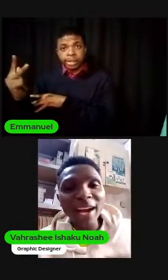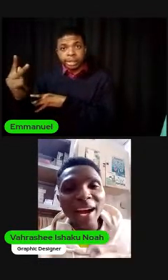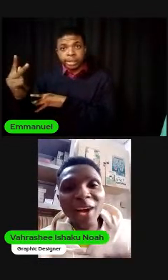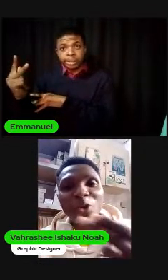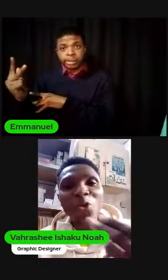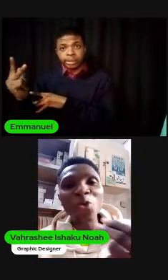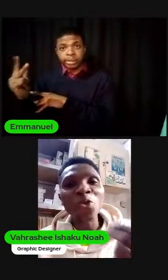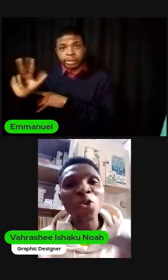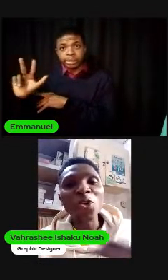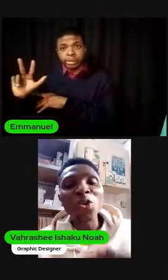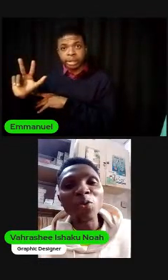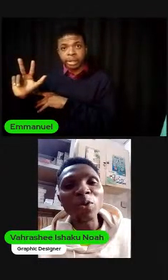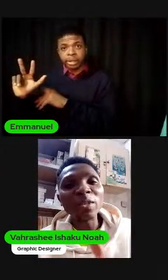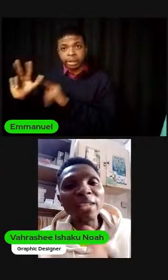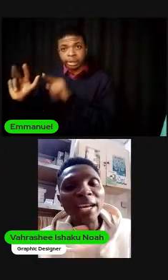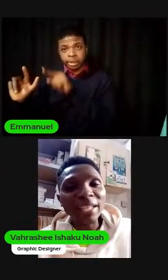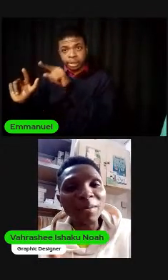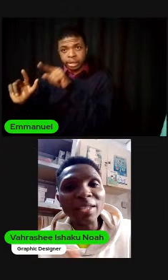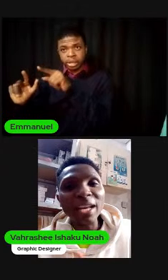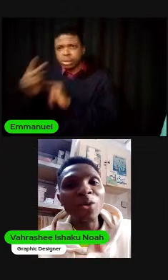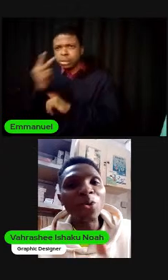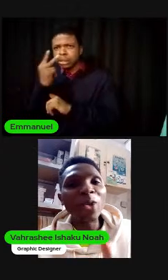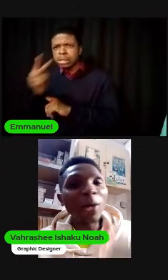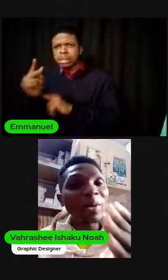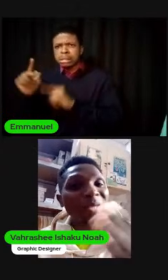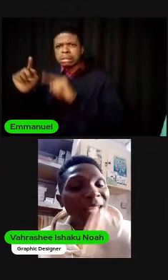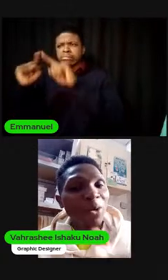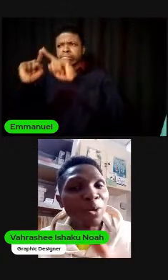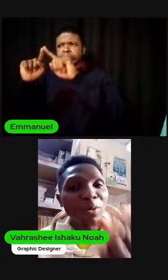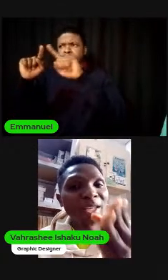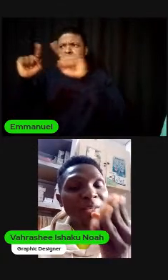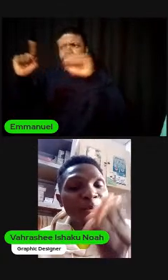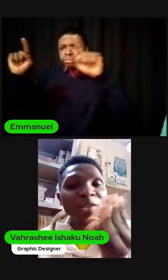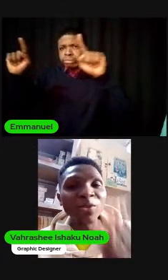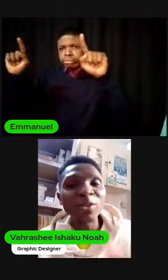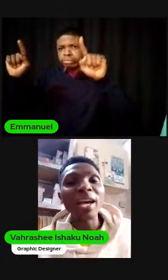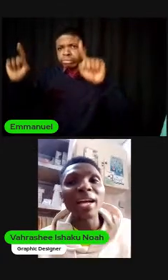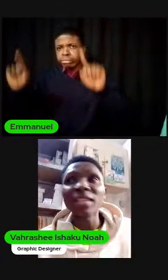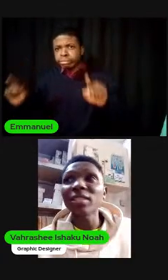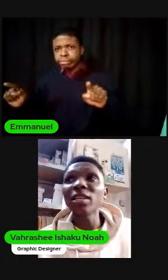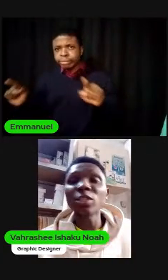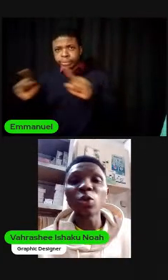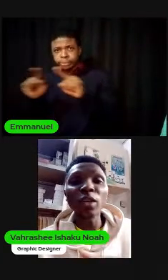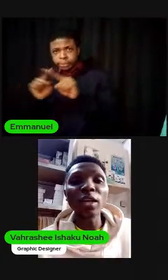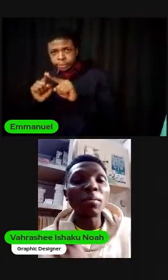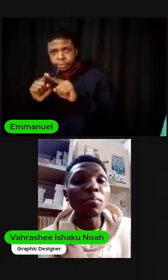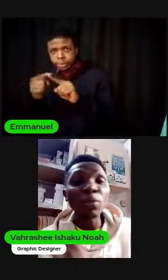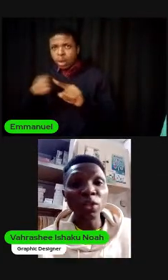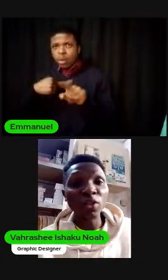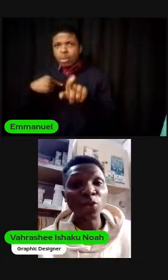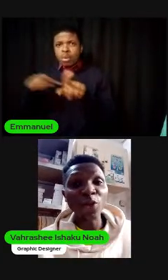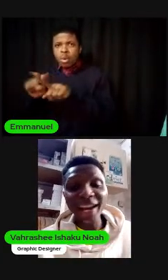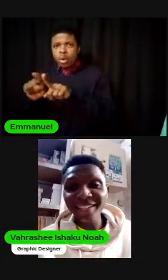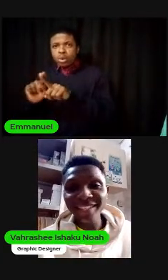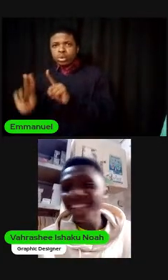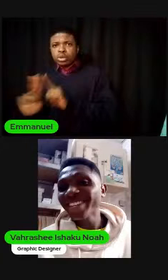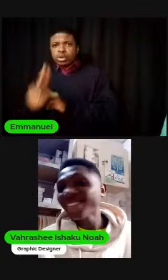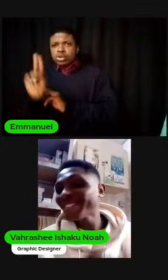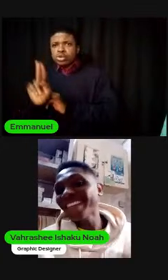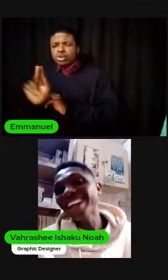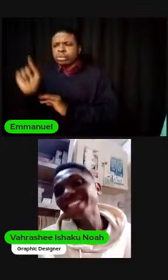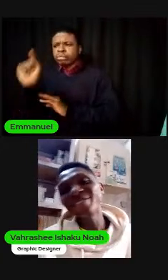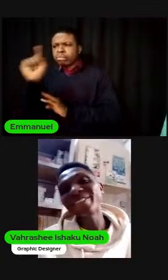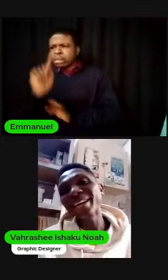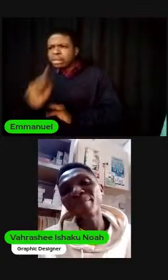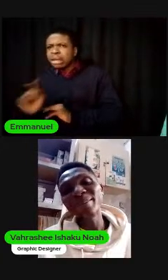a triangle, we use semicircle, and we use circle to make this beautiful. And you see it's looking beautiful, right?